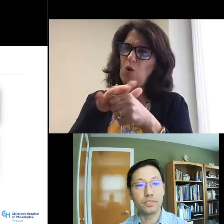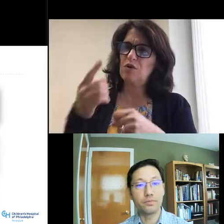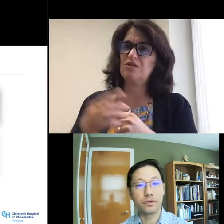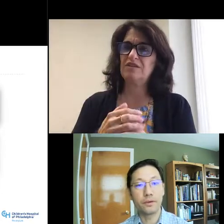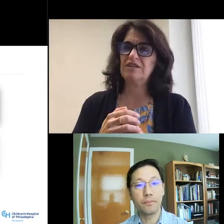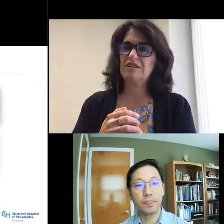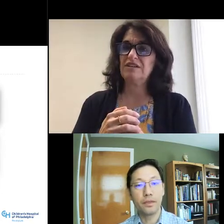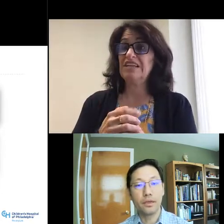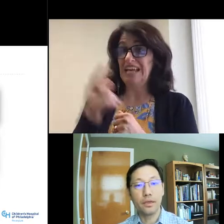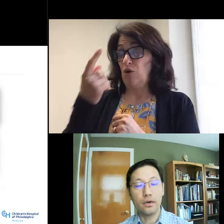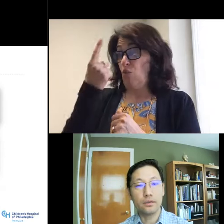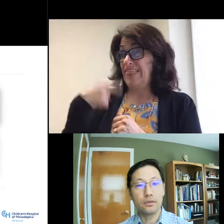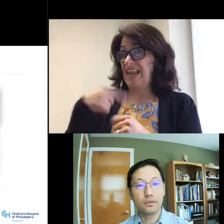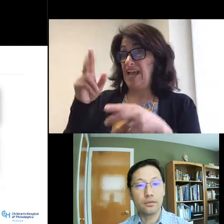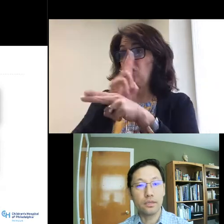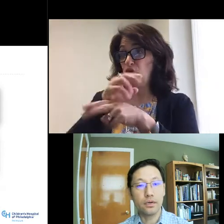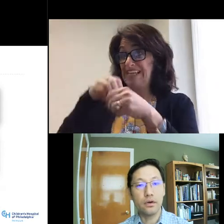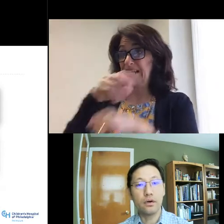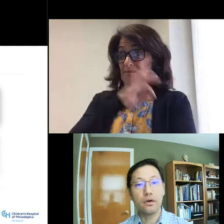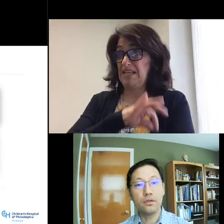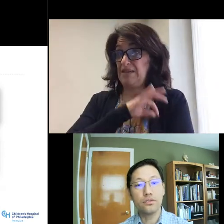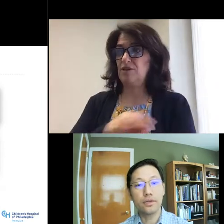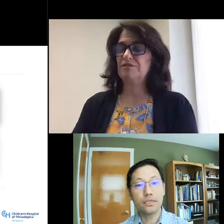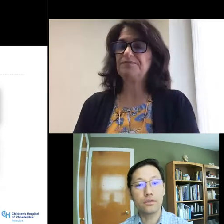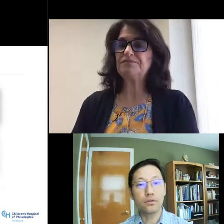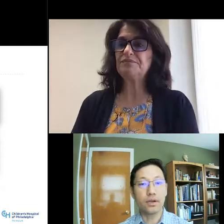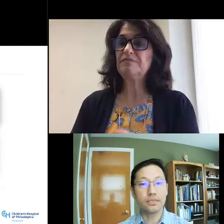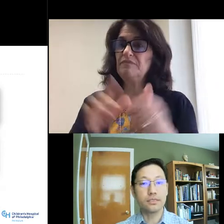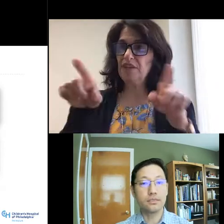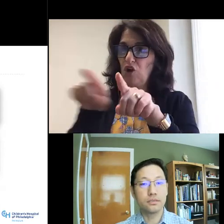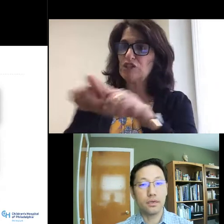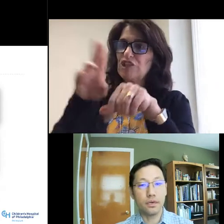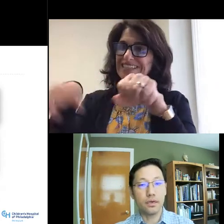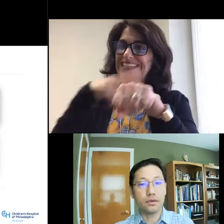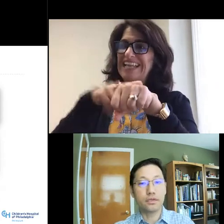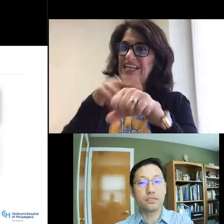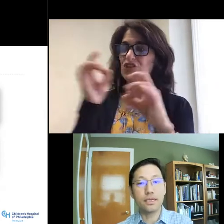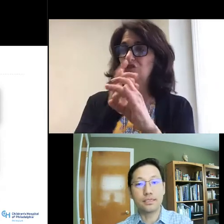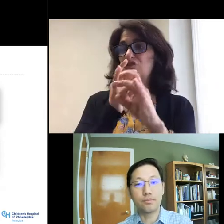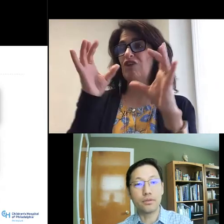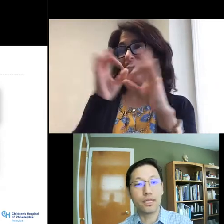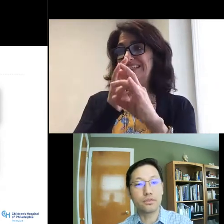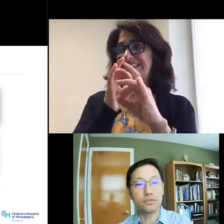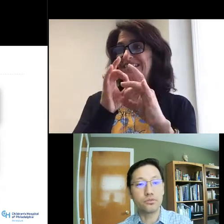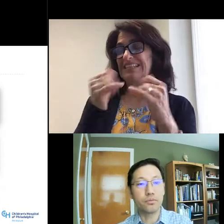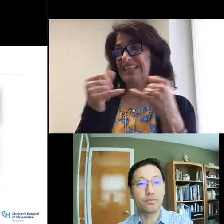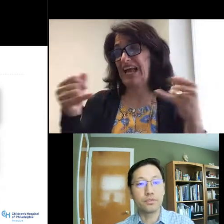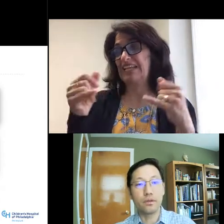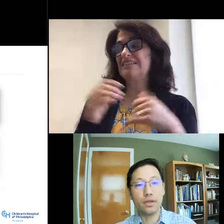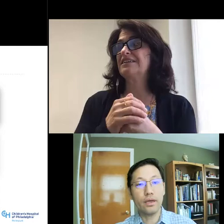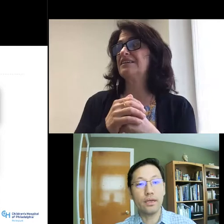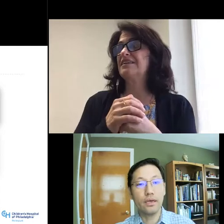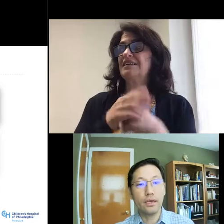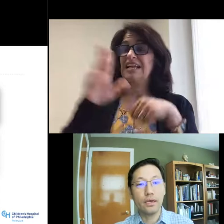in Pittsburgh. There are also national crisis line, example, National Suicide